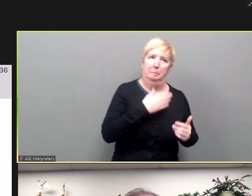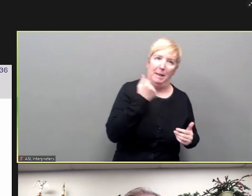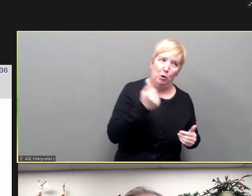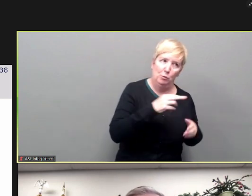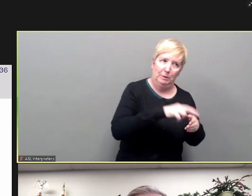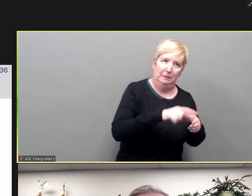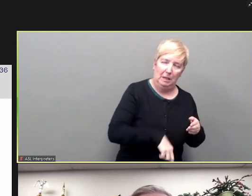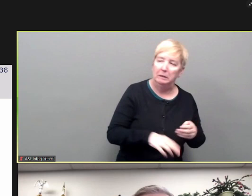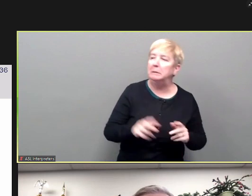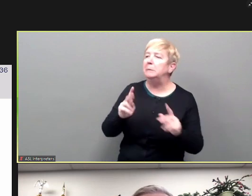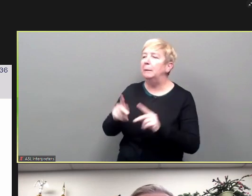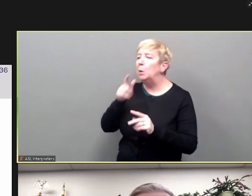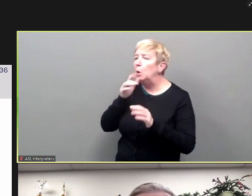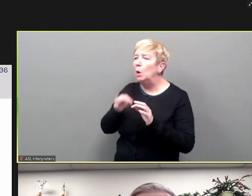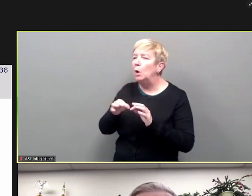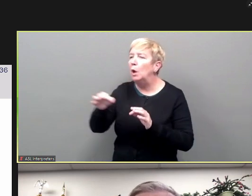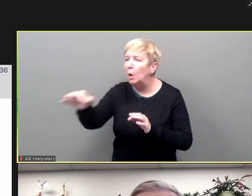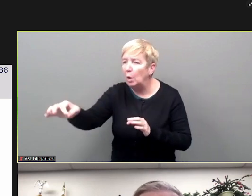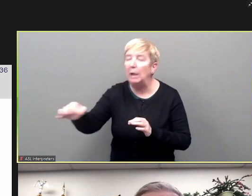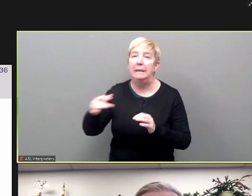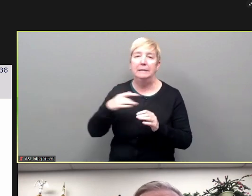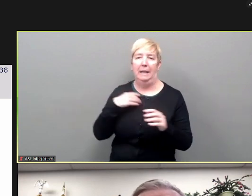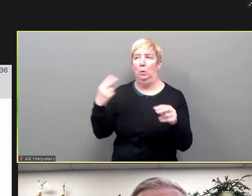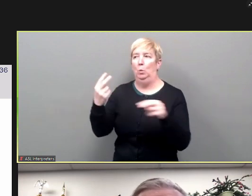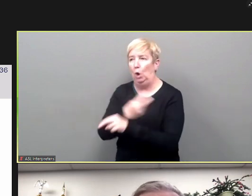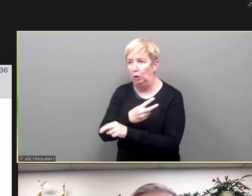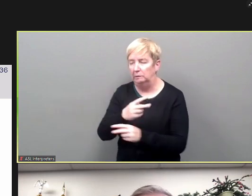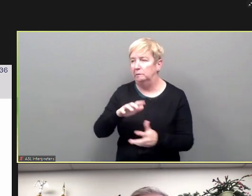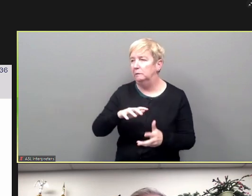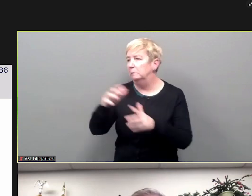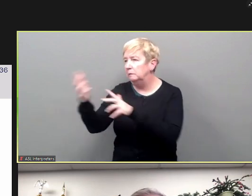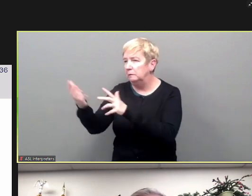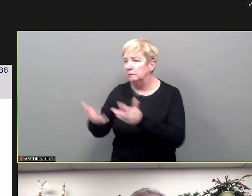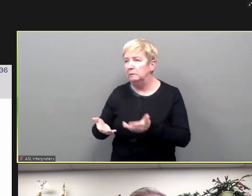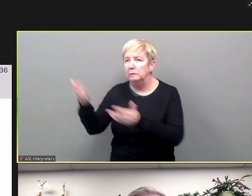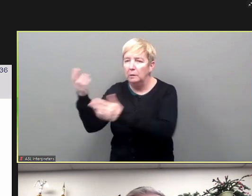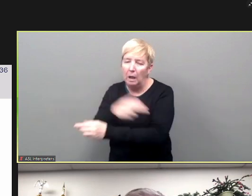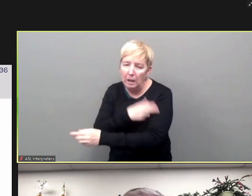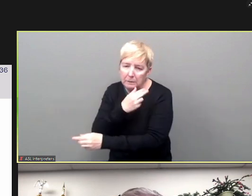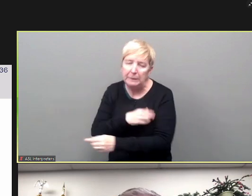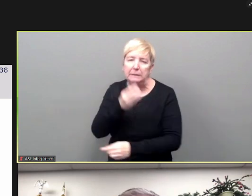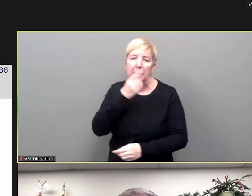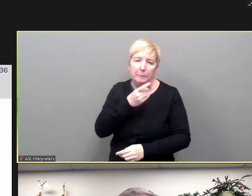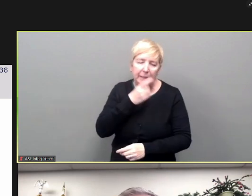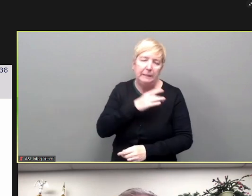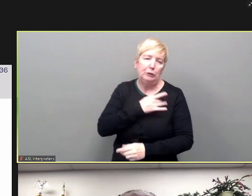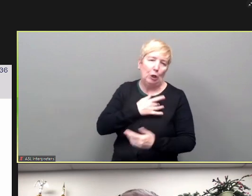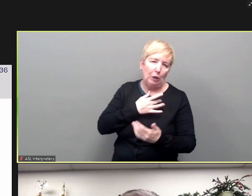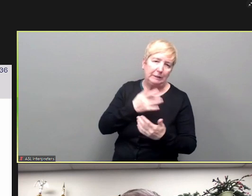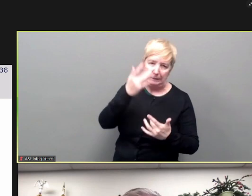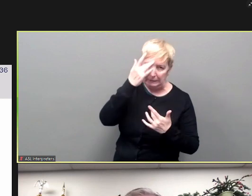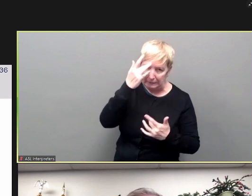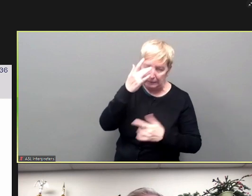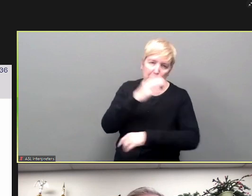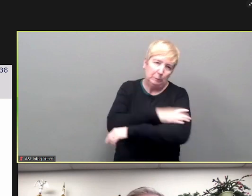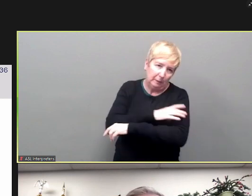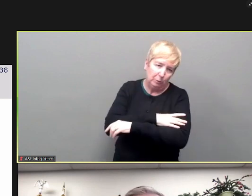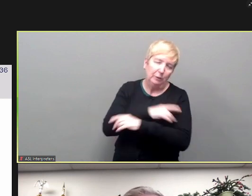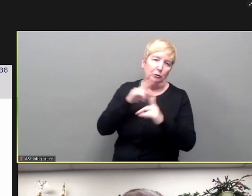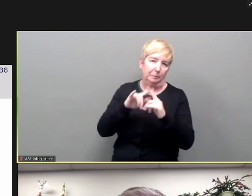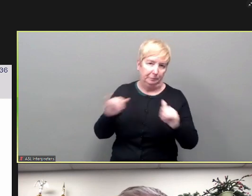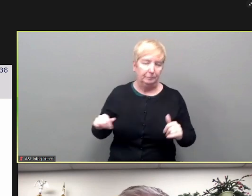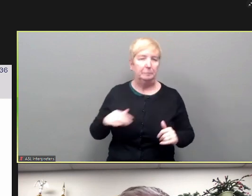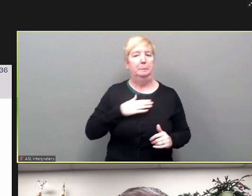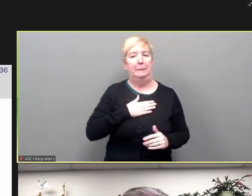of their underlying disease, be it diabetes, heart disease, high blood pressure, whatever. So please take care of yourselves. It's like